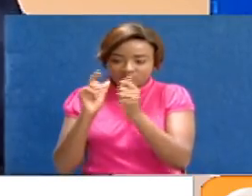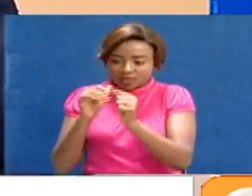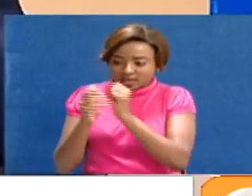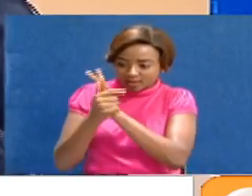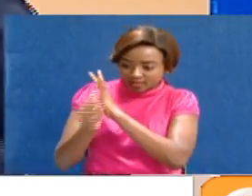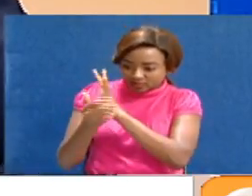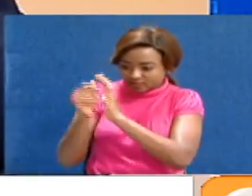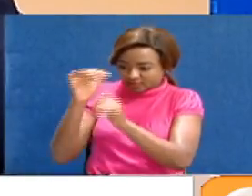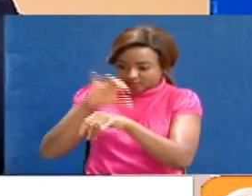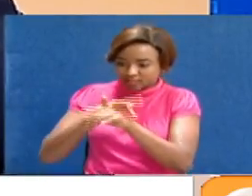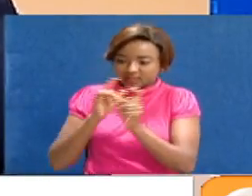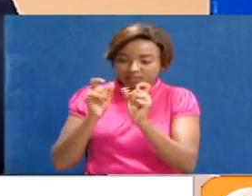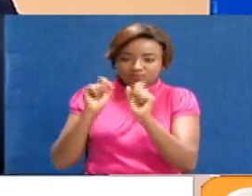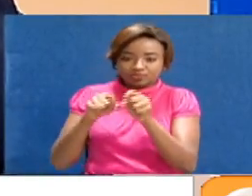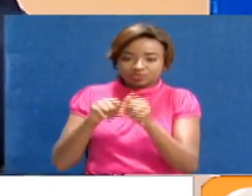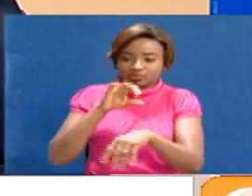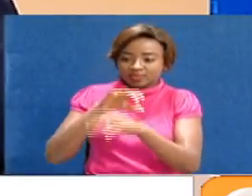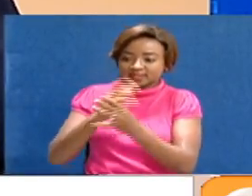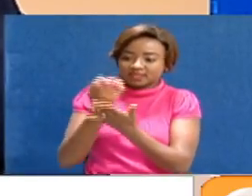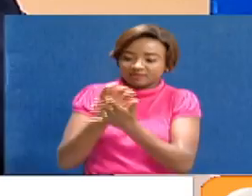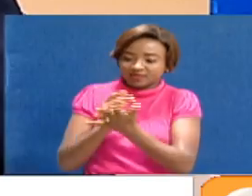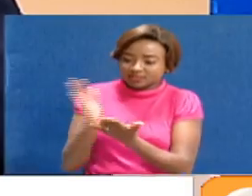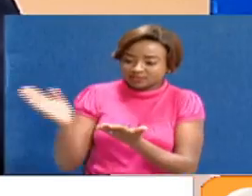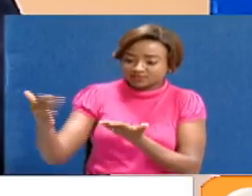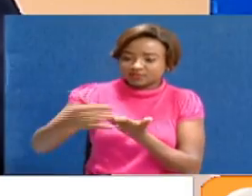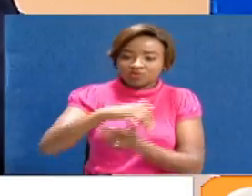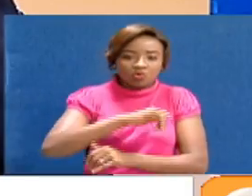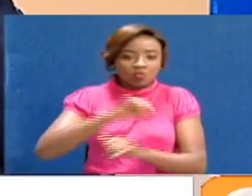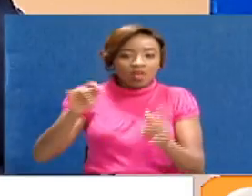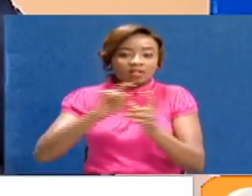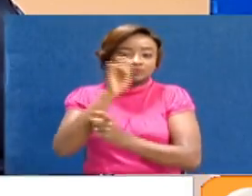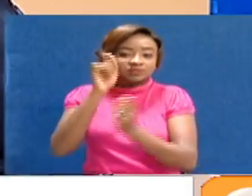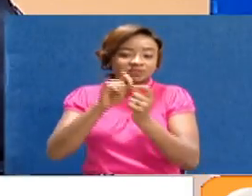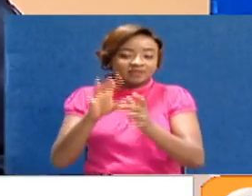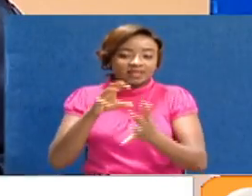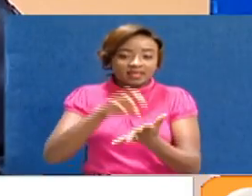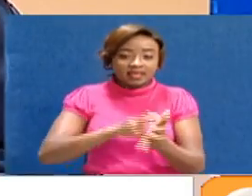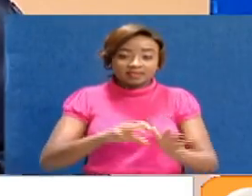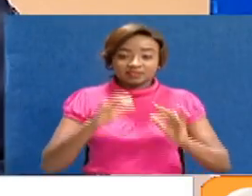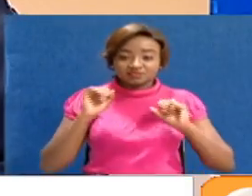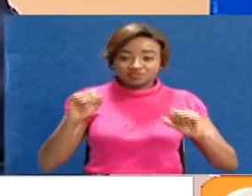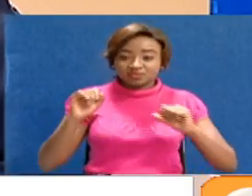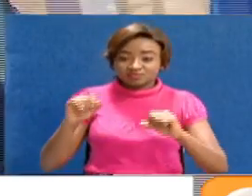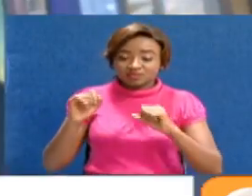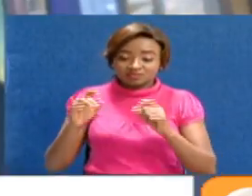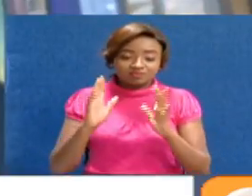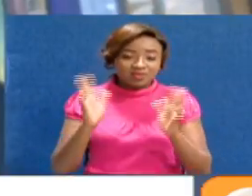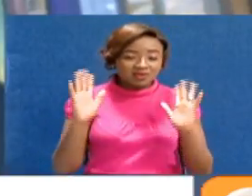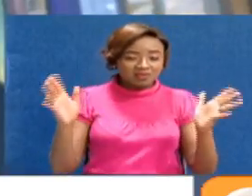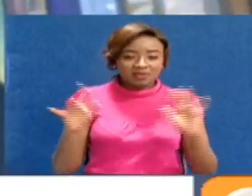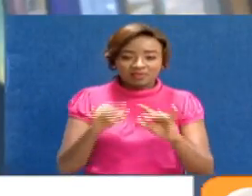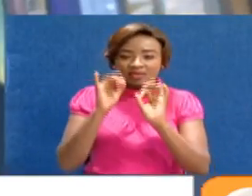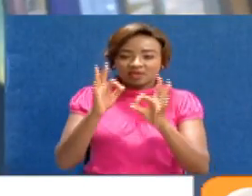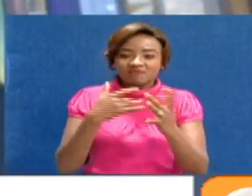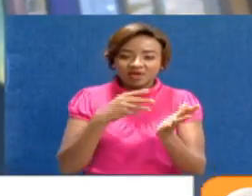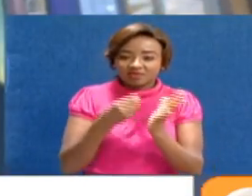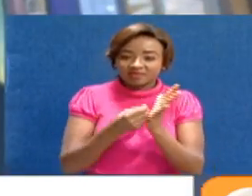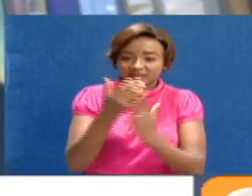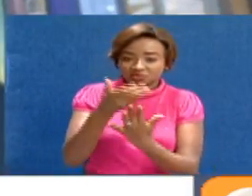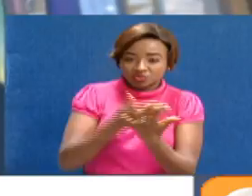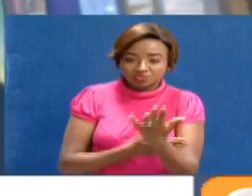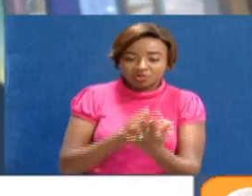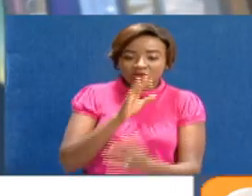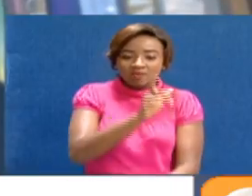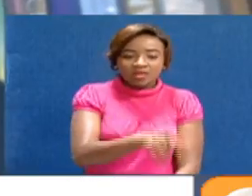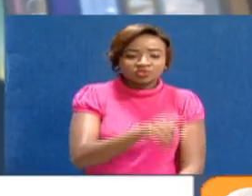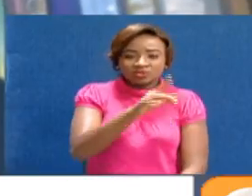our evidence, and we do get, especially in major cases, like if there are financial reports, instead of a prosecutor